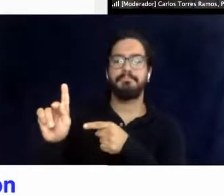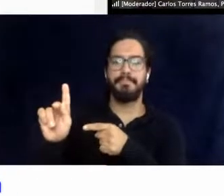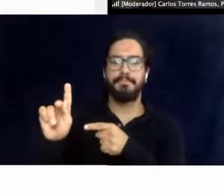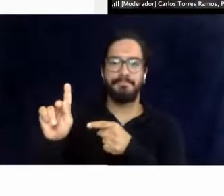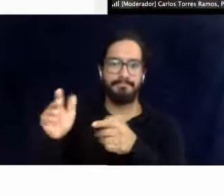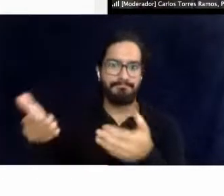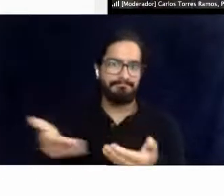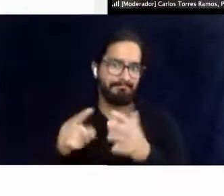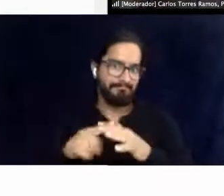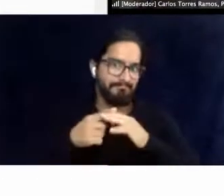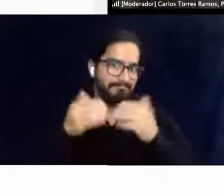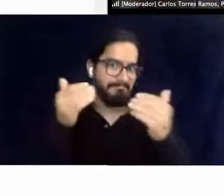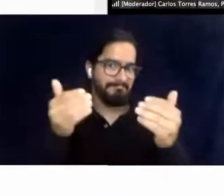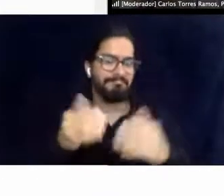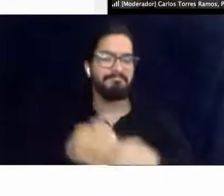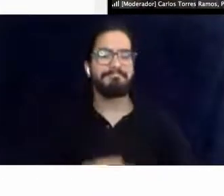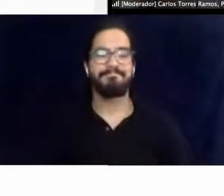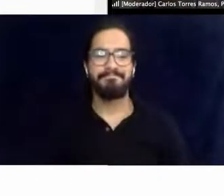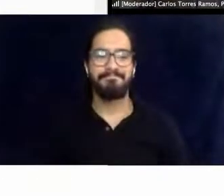start.